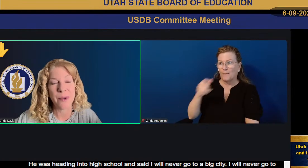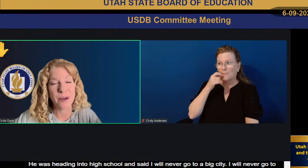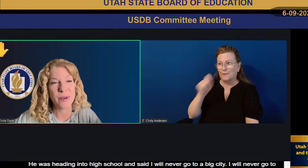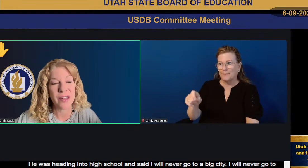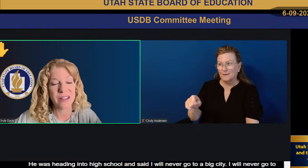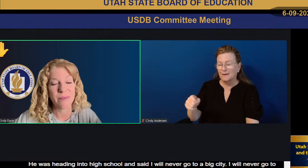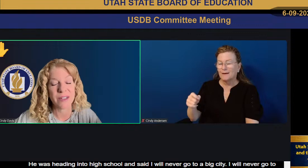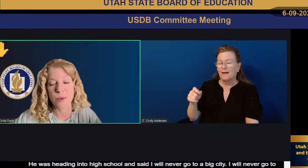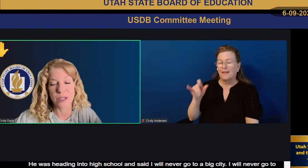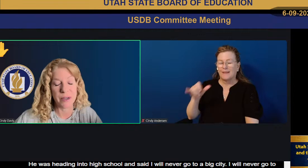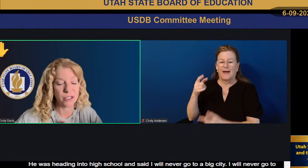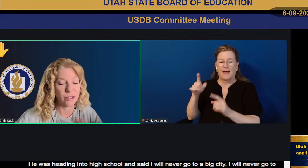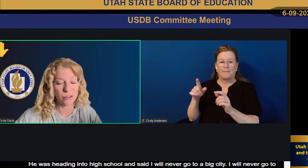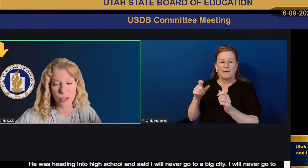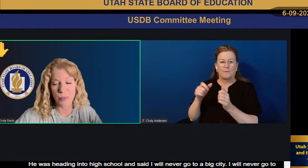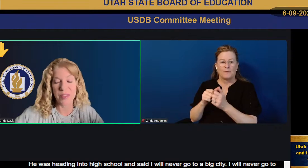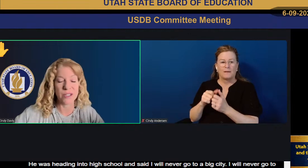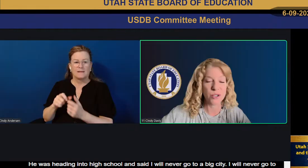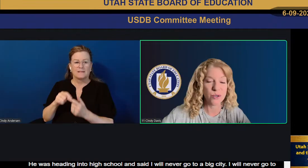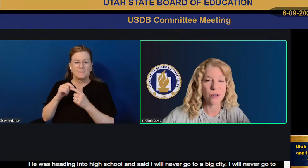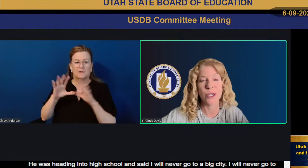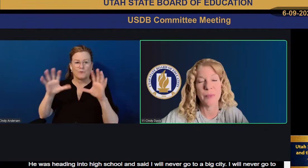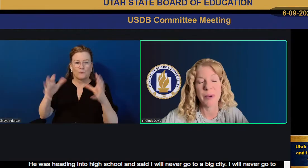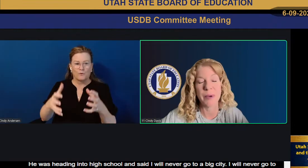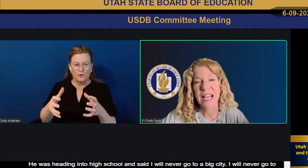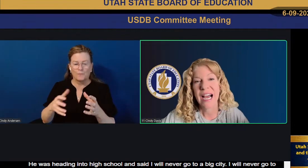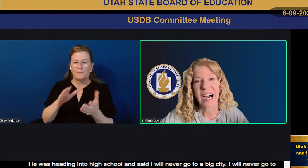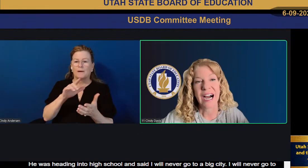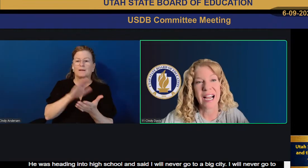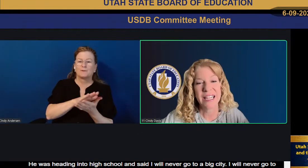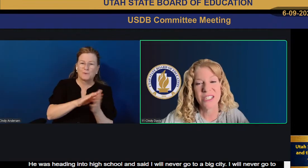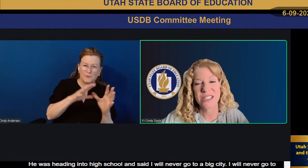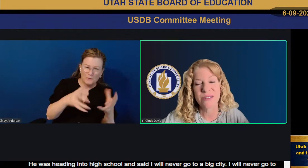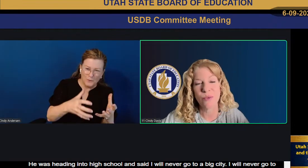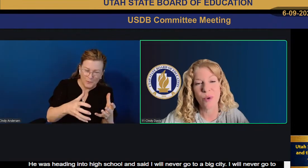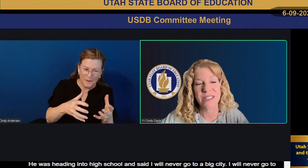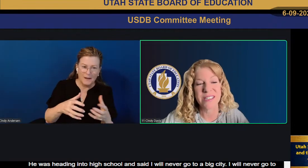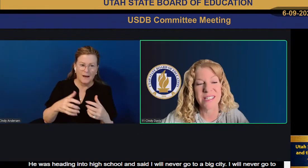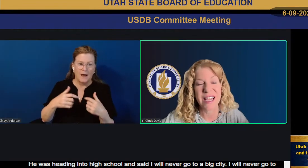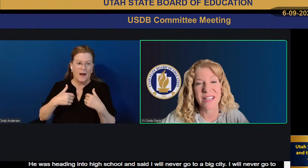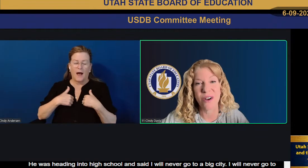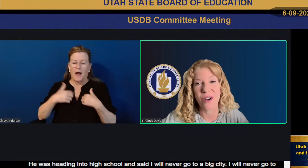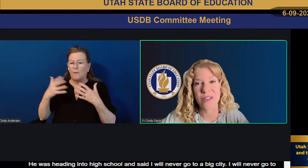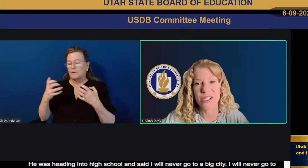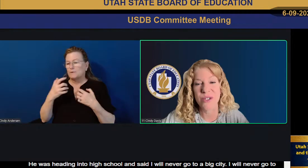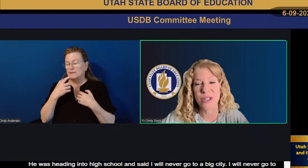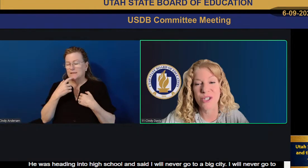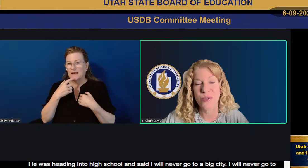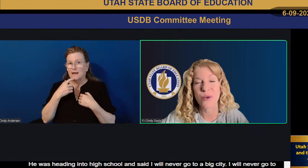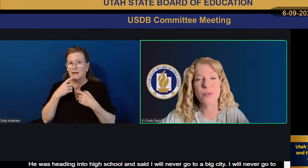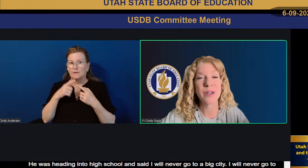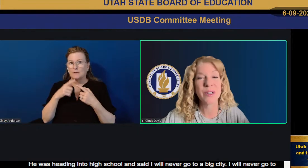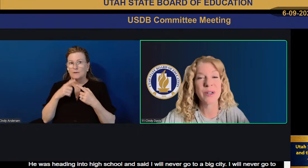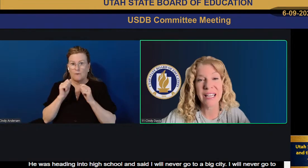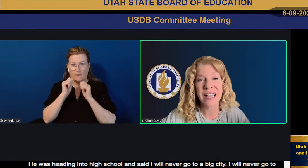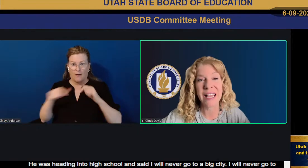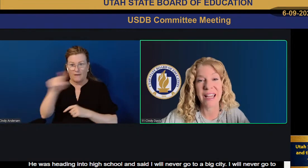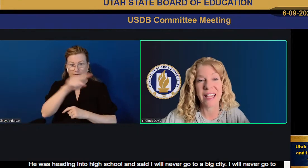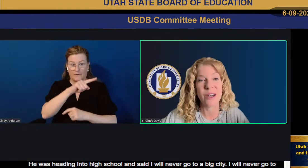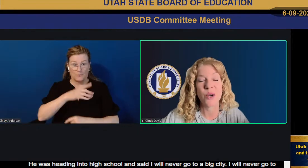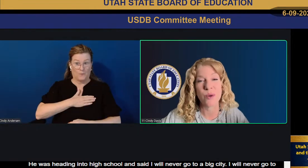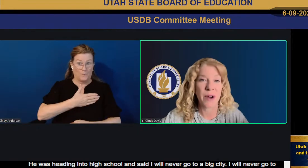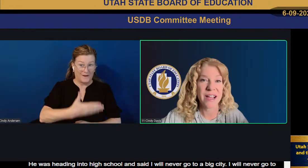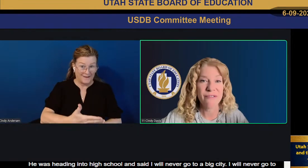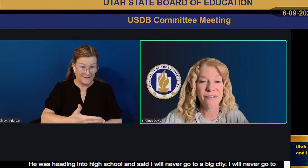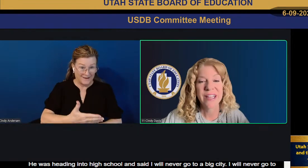that happen with a special group and then a school group. And I just want to say to all the students who were willing